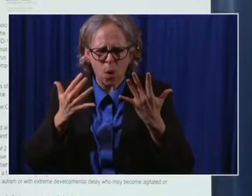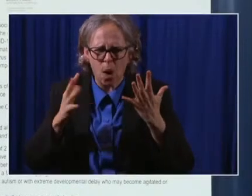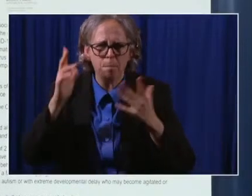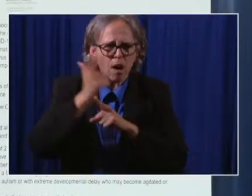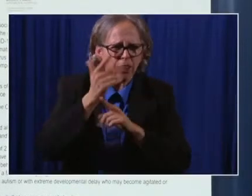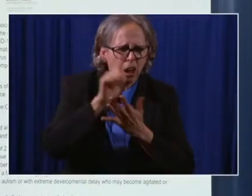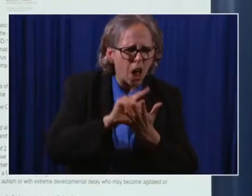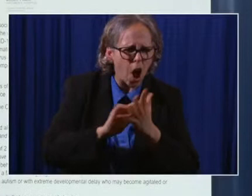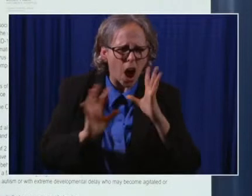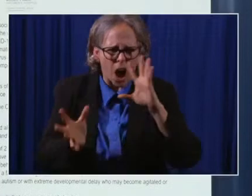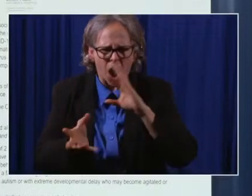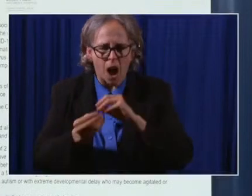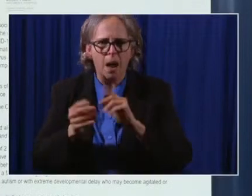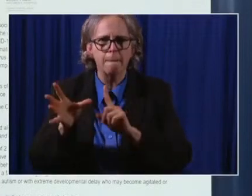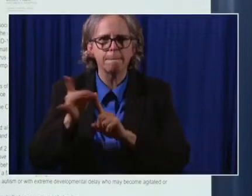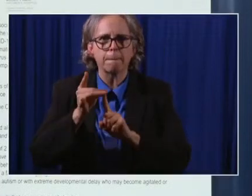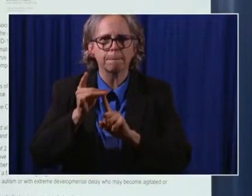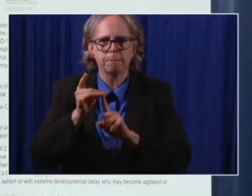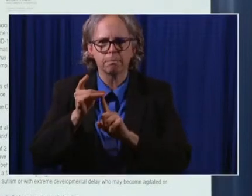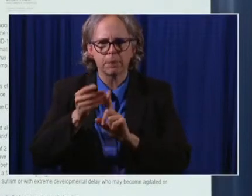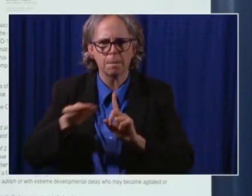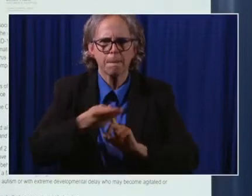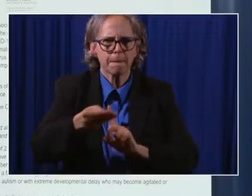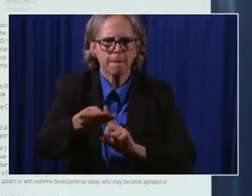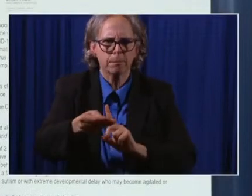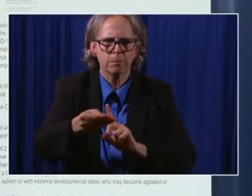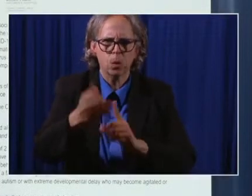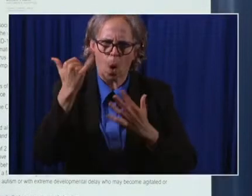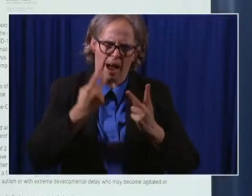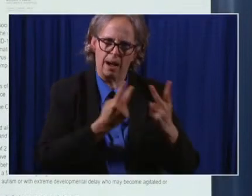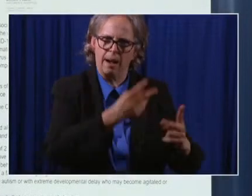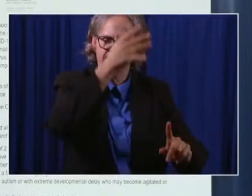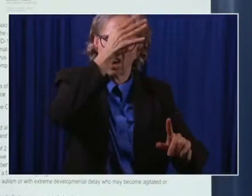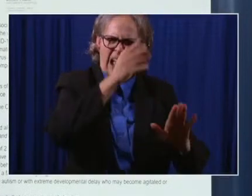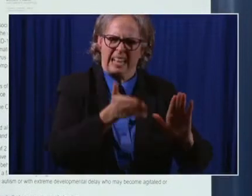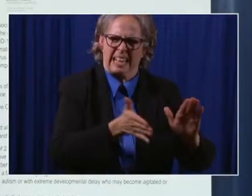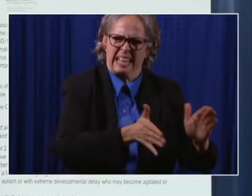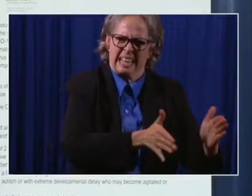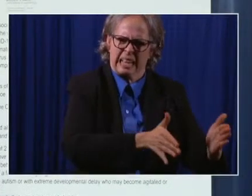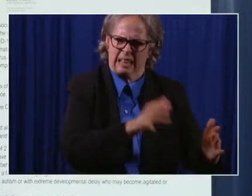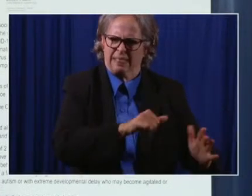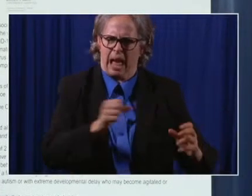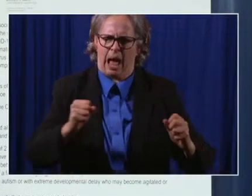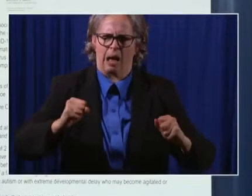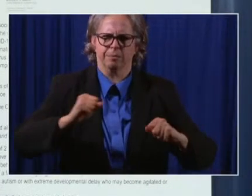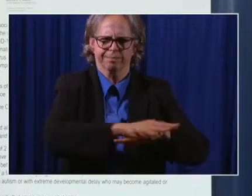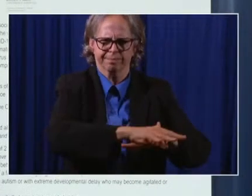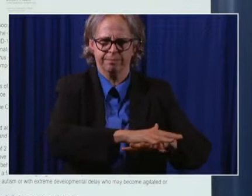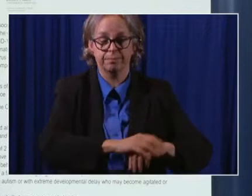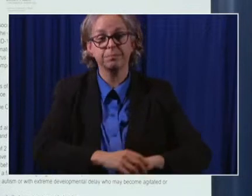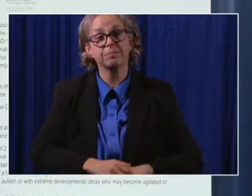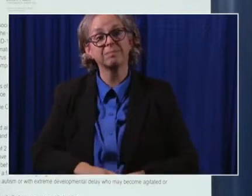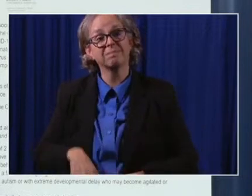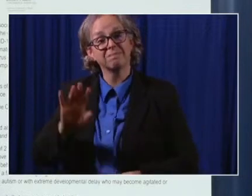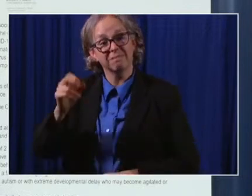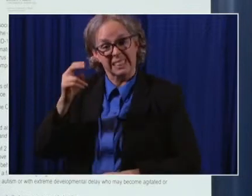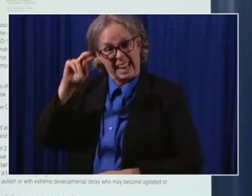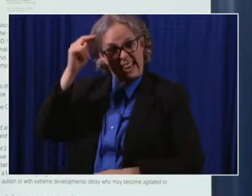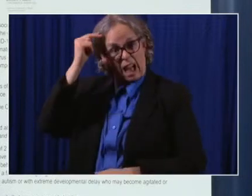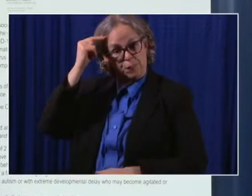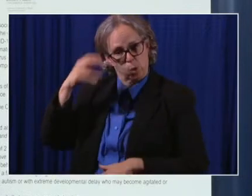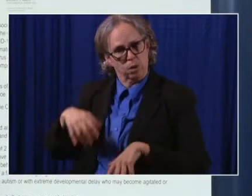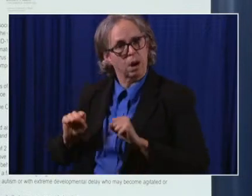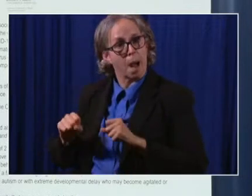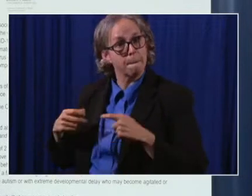A party with 4 attendees was held at the great-nephew's house after that, and someone there also became sick and tested